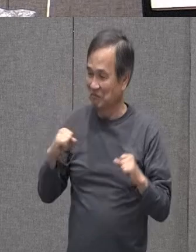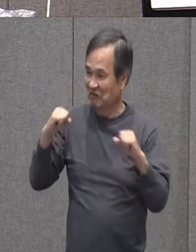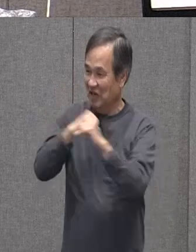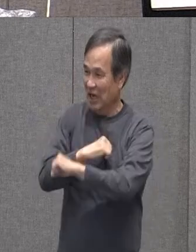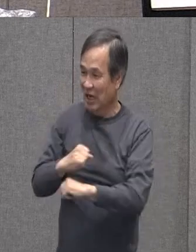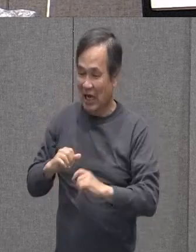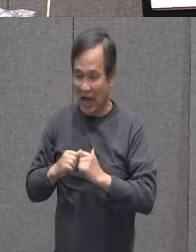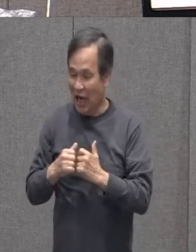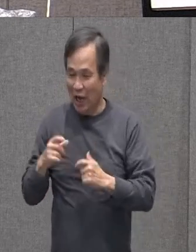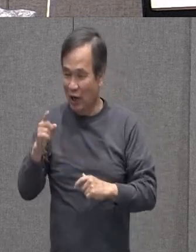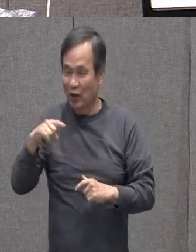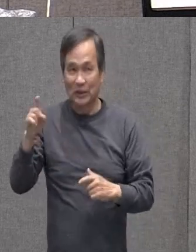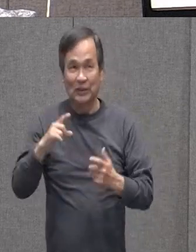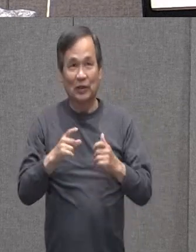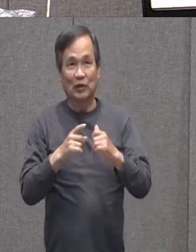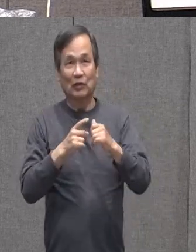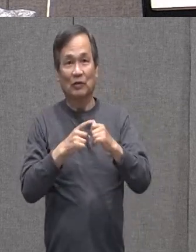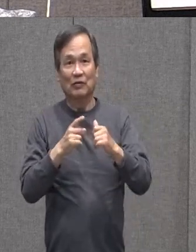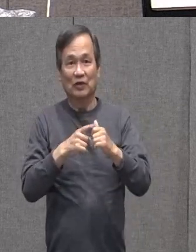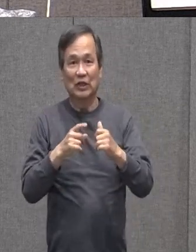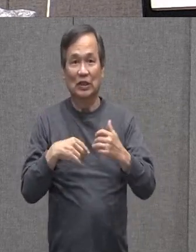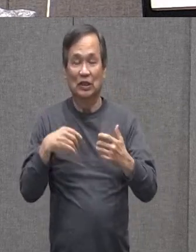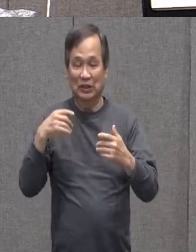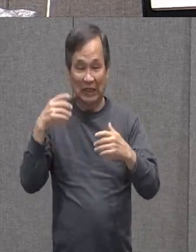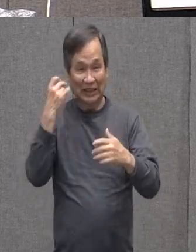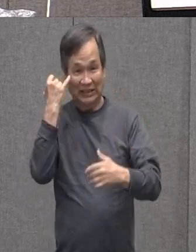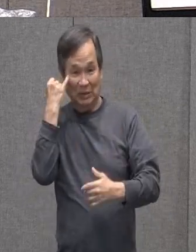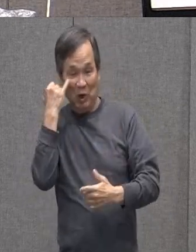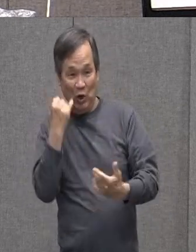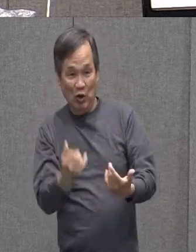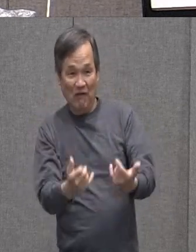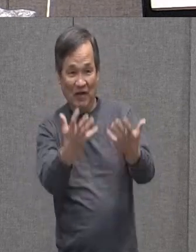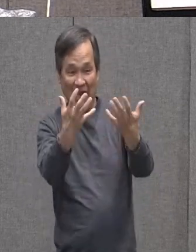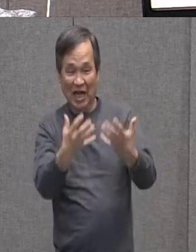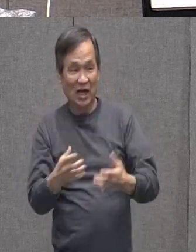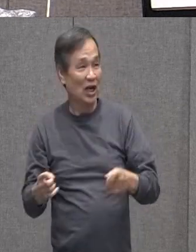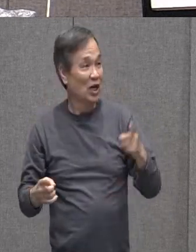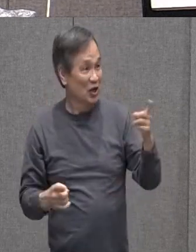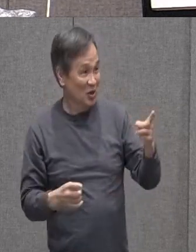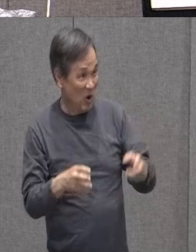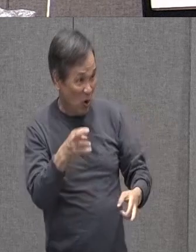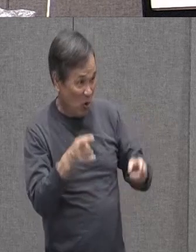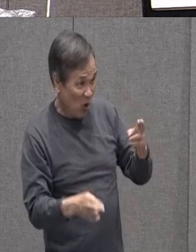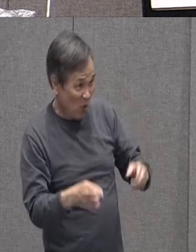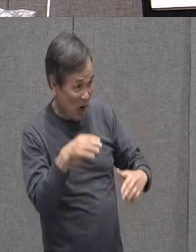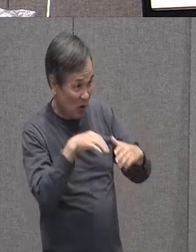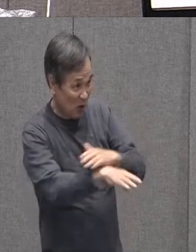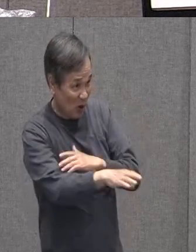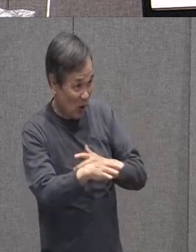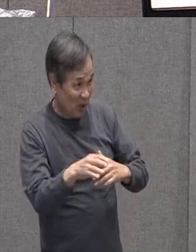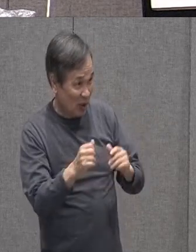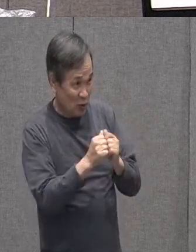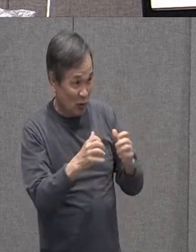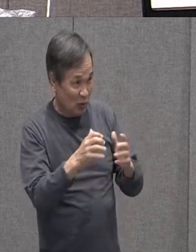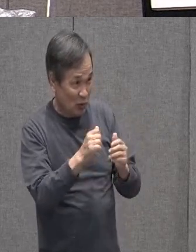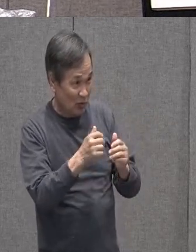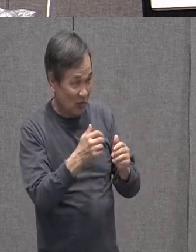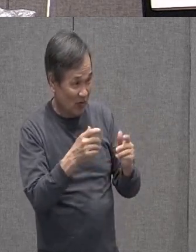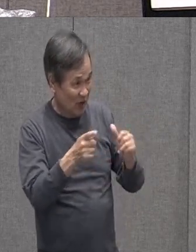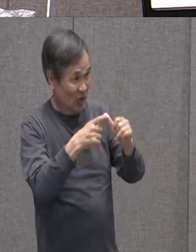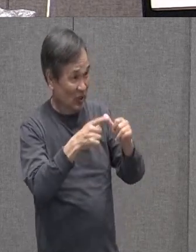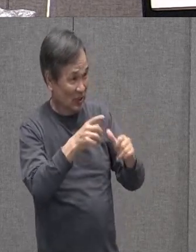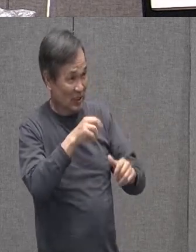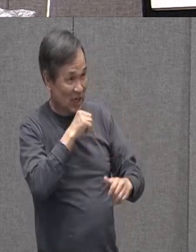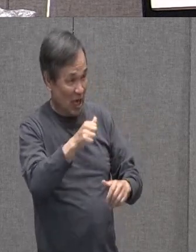where the firefighters weren't the first ones to go into the fires. Like how could we have Wait, you mean sensors? a robot would go in before a firefighter? We would... But